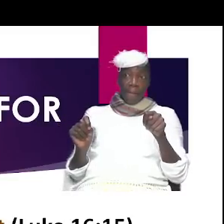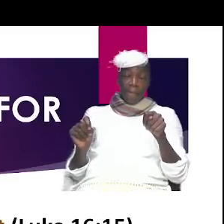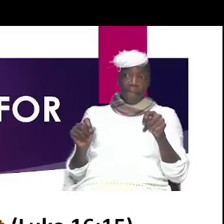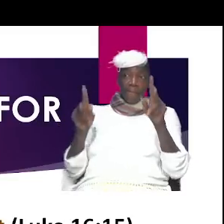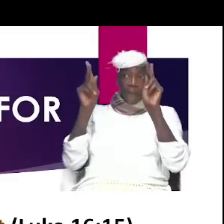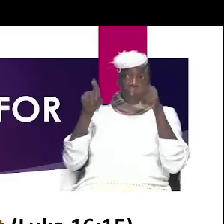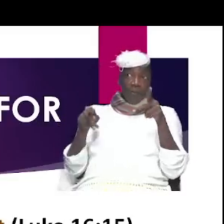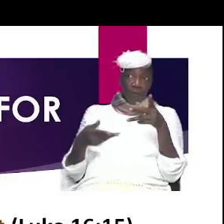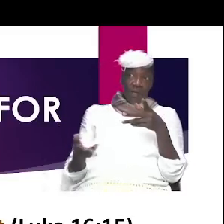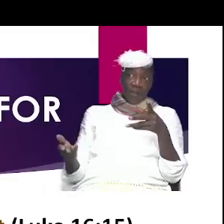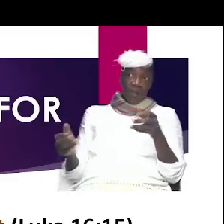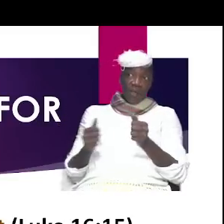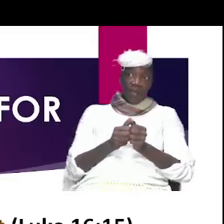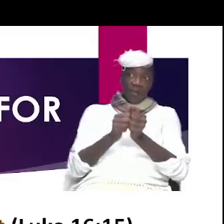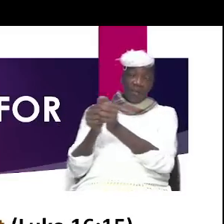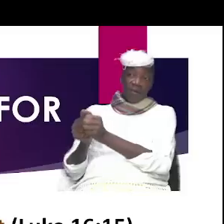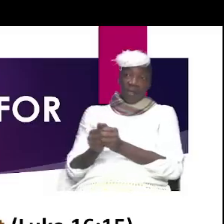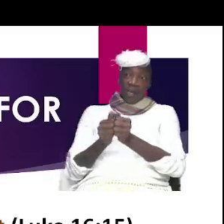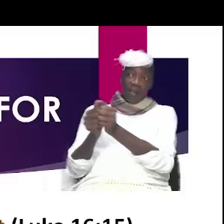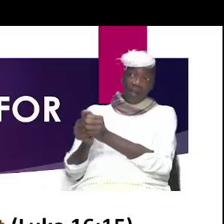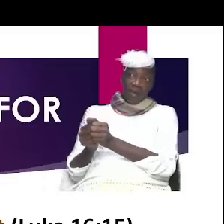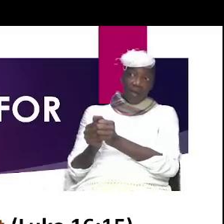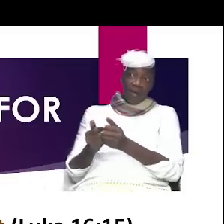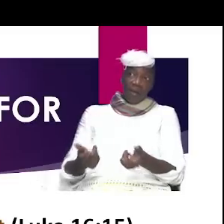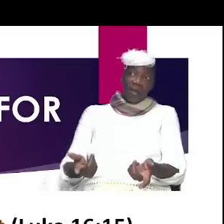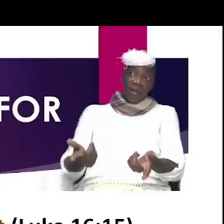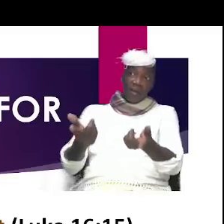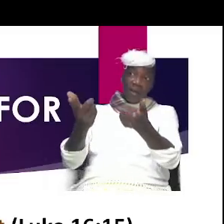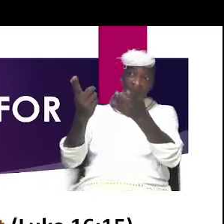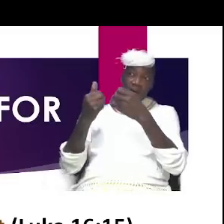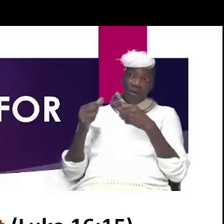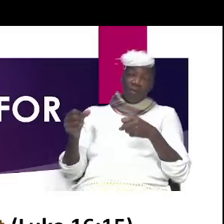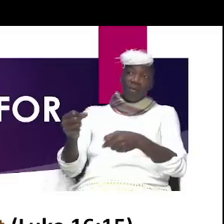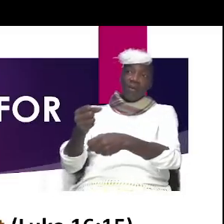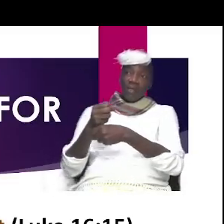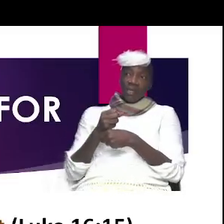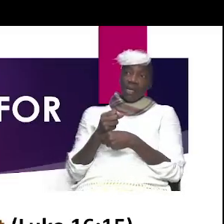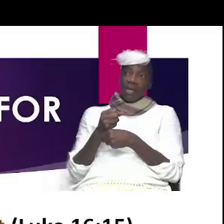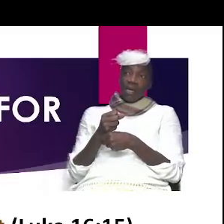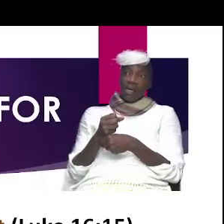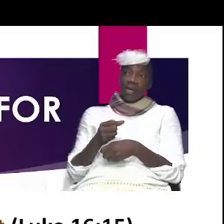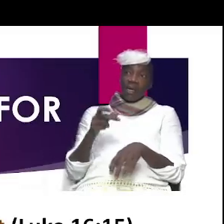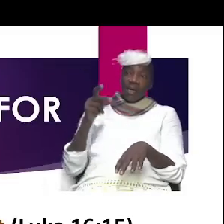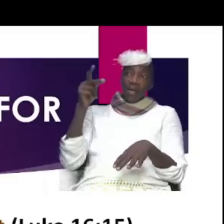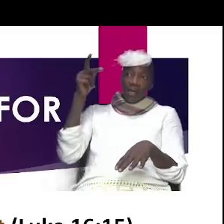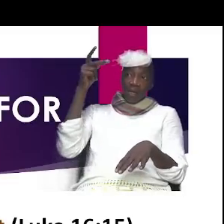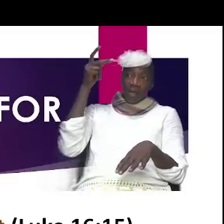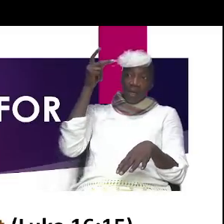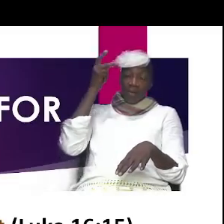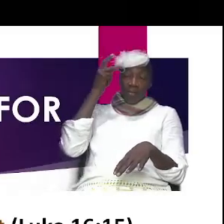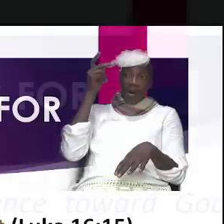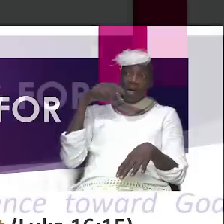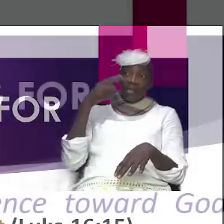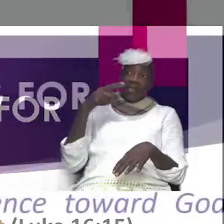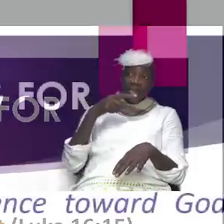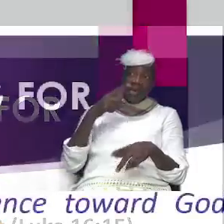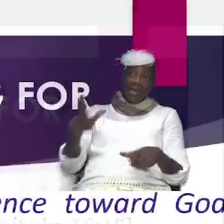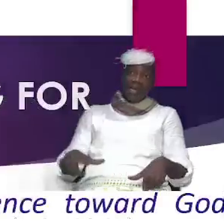putting things together, they just come take it away from you. Paul was saying, in the light of all of